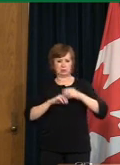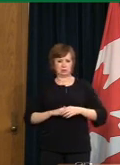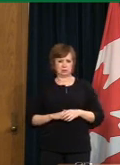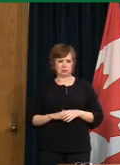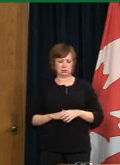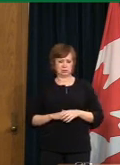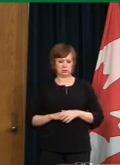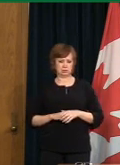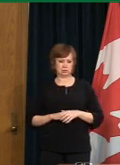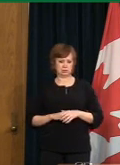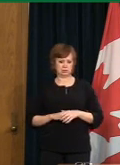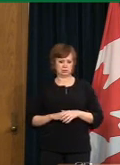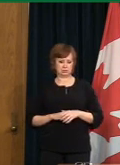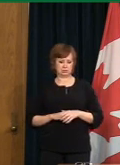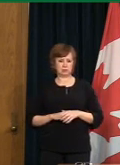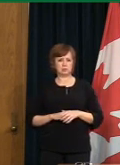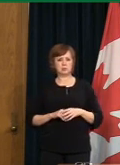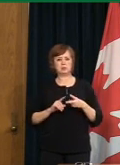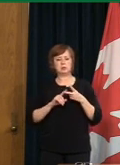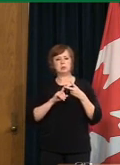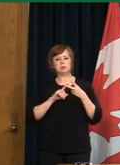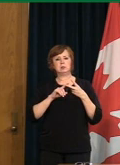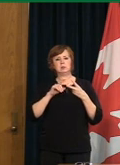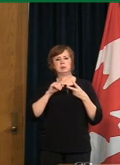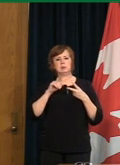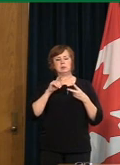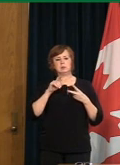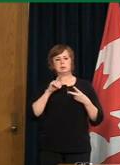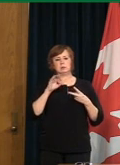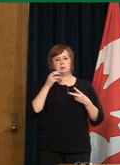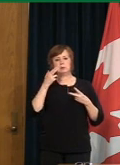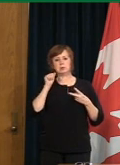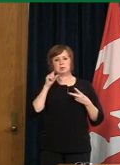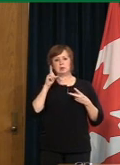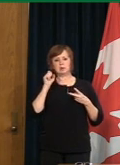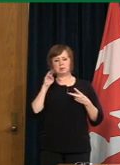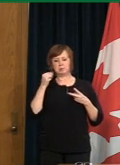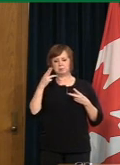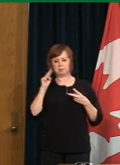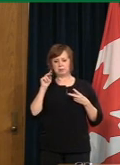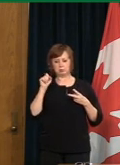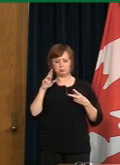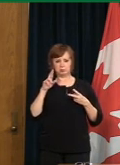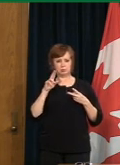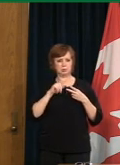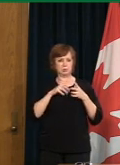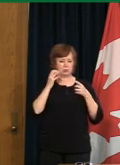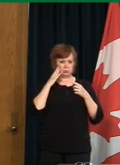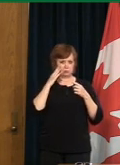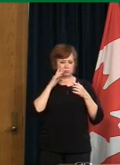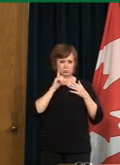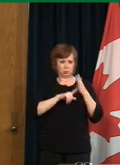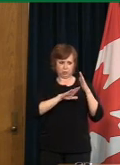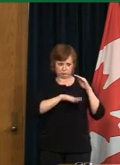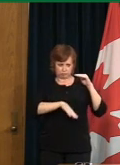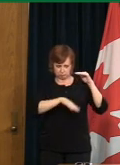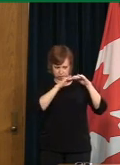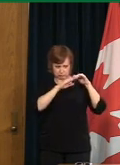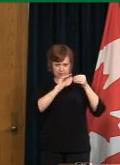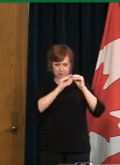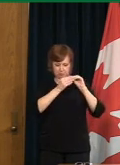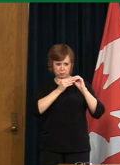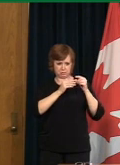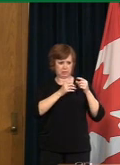but people want to know what the threshold is, how many, deaths or